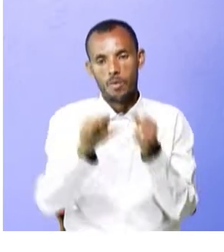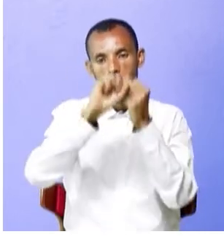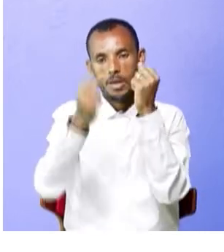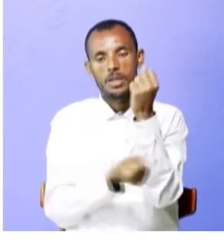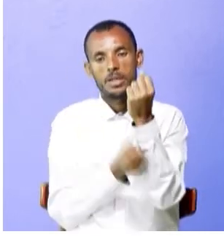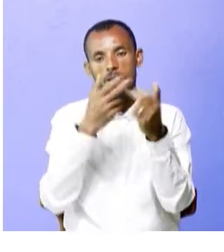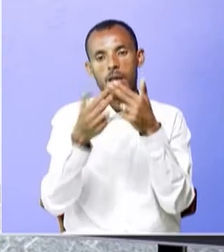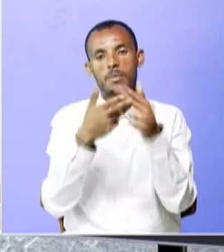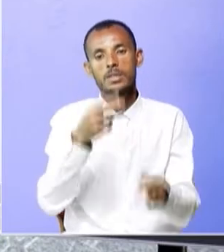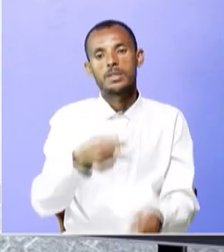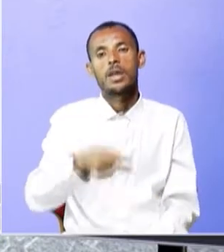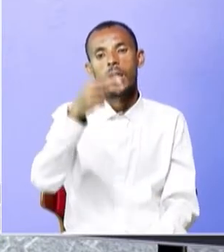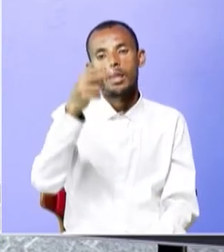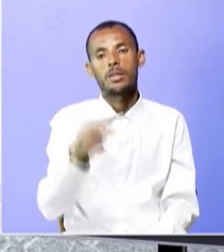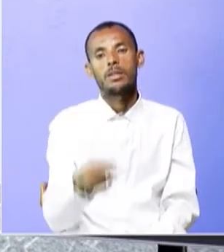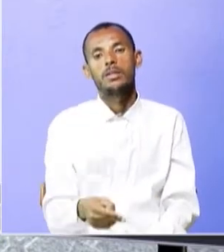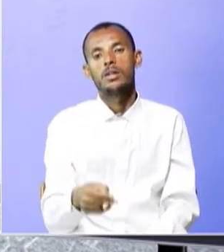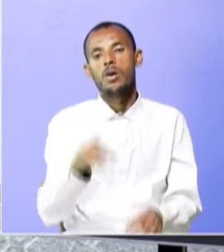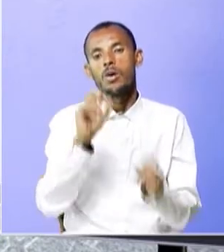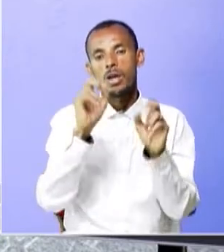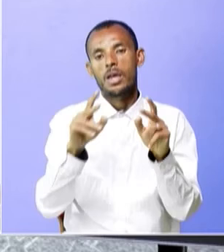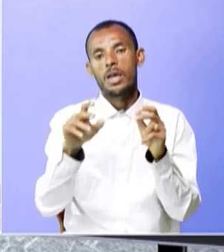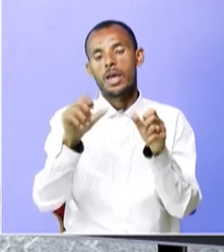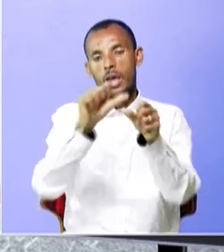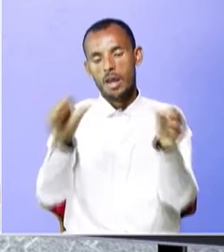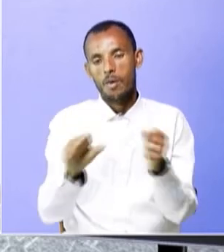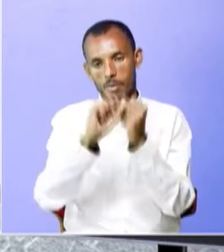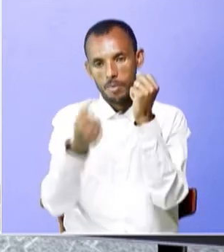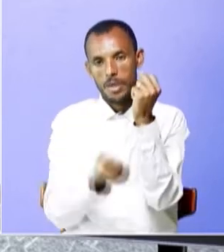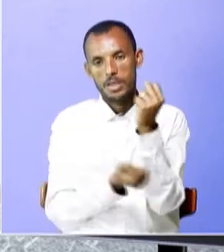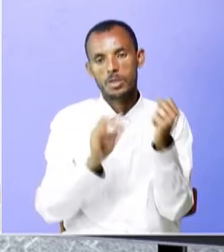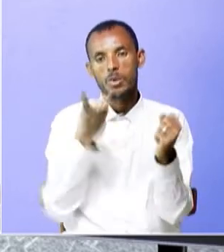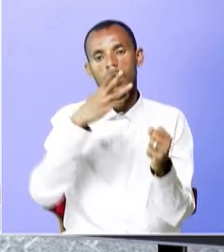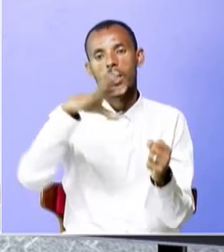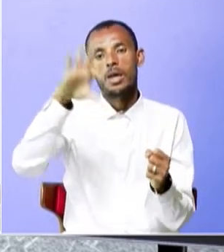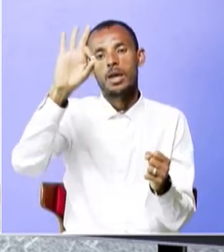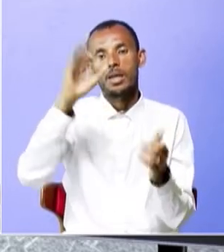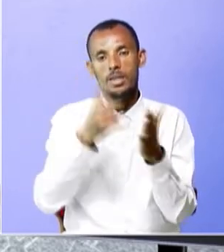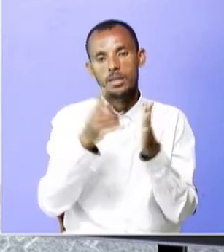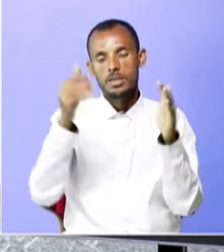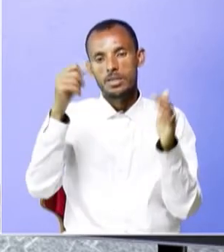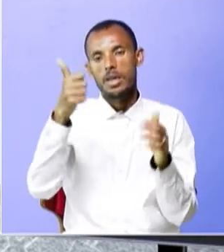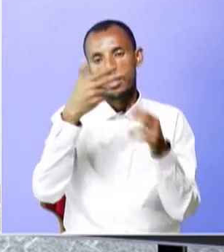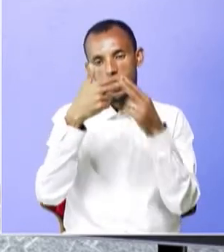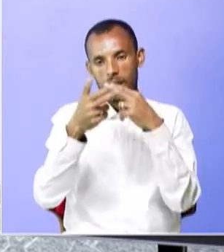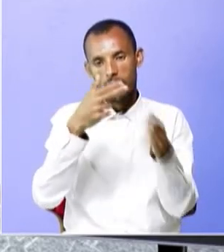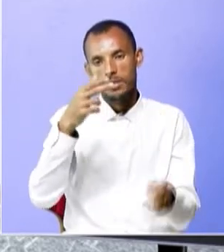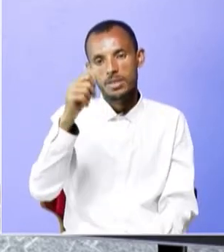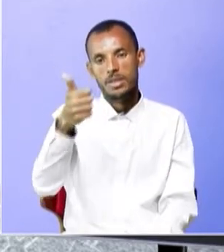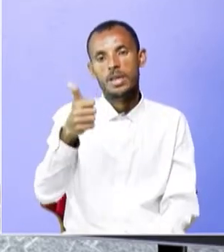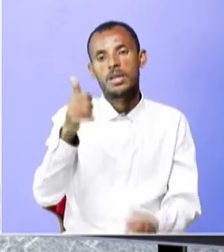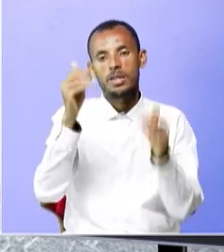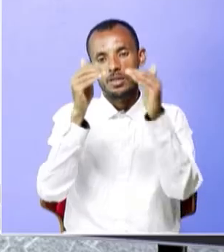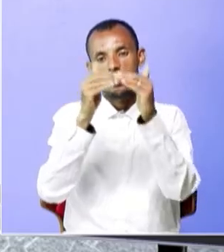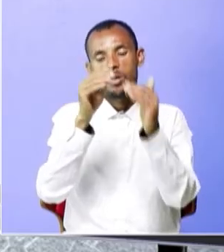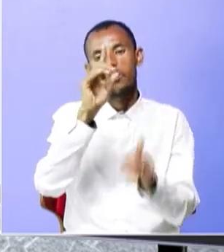times h. Okay, area of the base is already obtained, which is 10 by 10. That